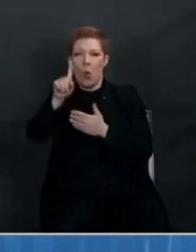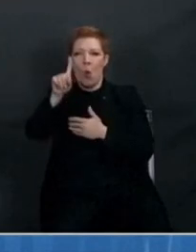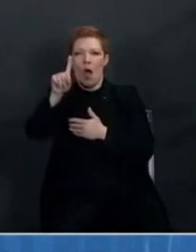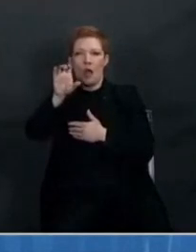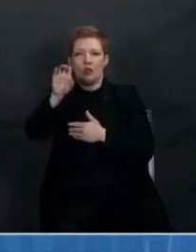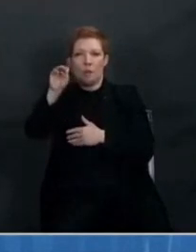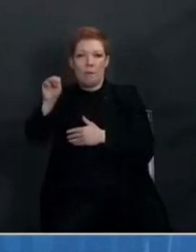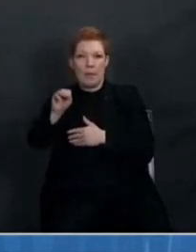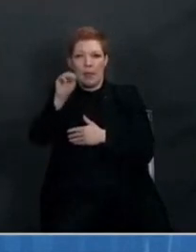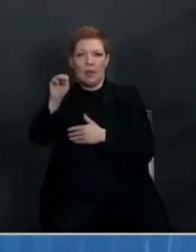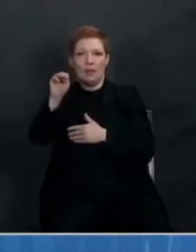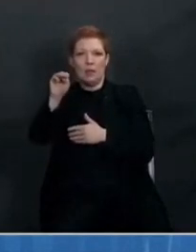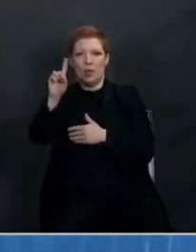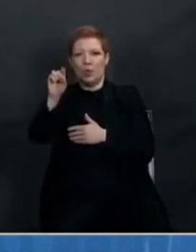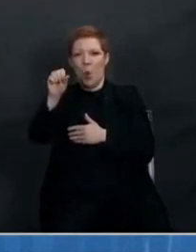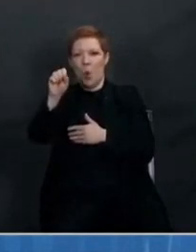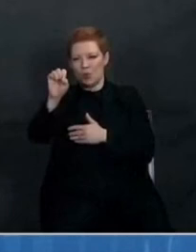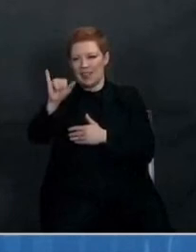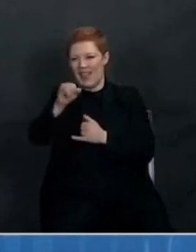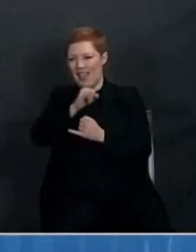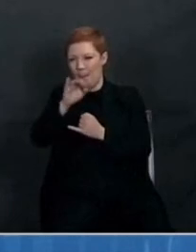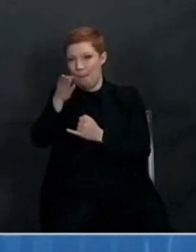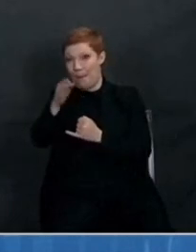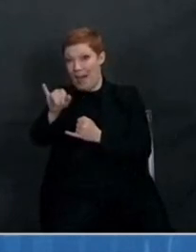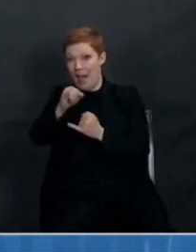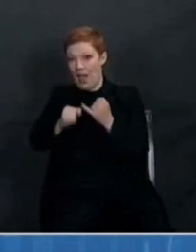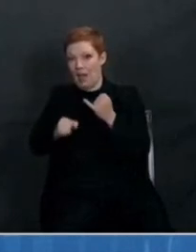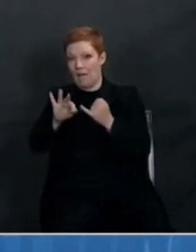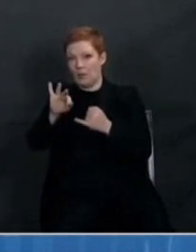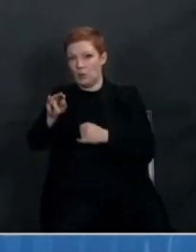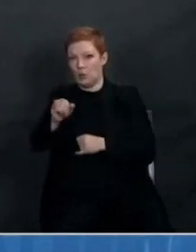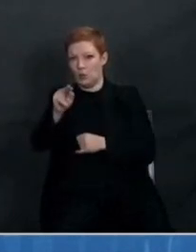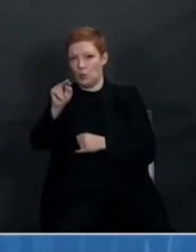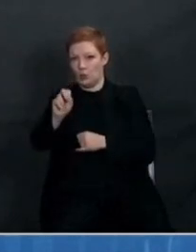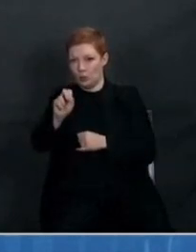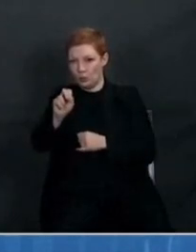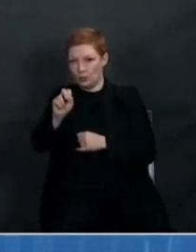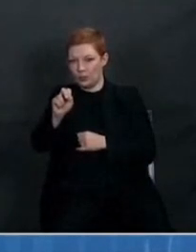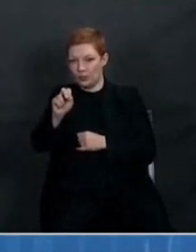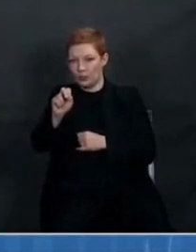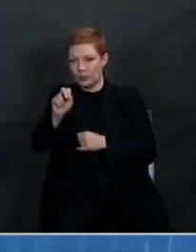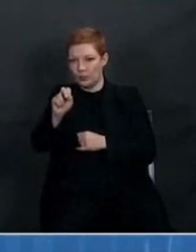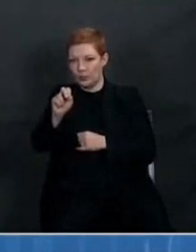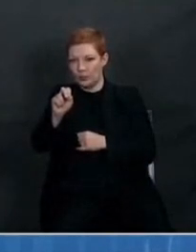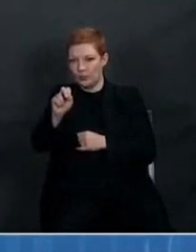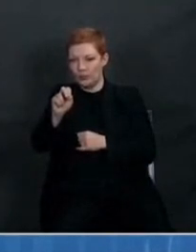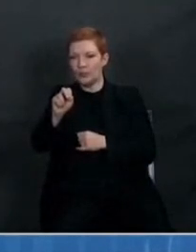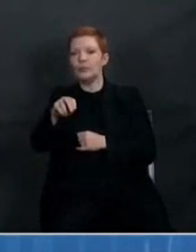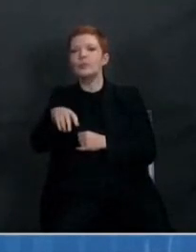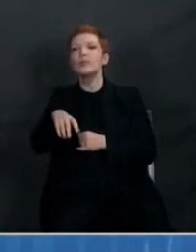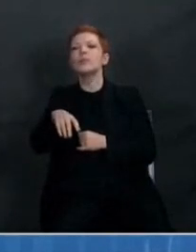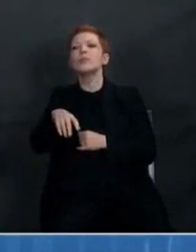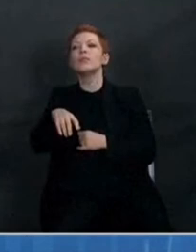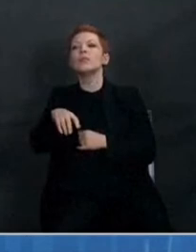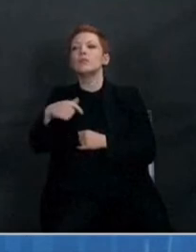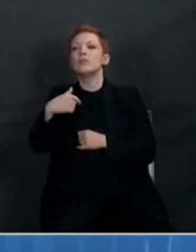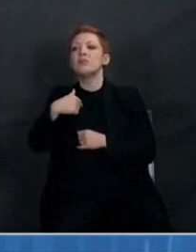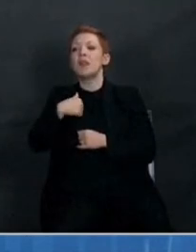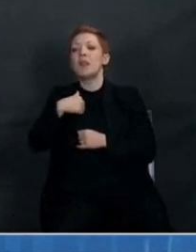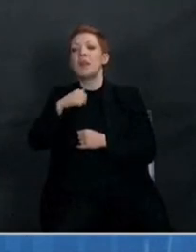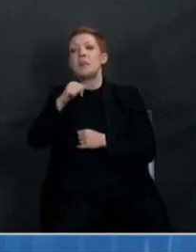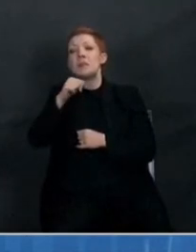the end of the second quarter. That's the end of June. And, you know, I would not at this point be overly confident that those